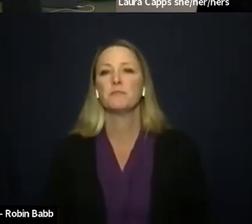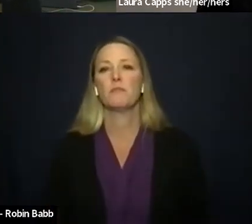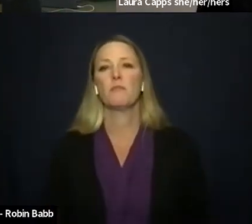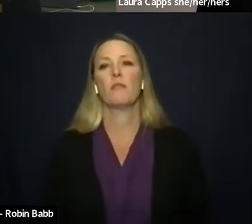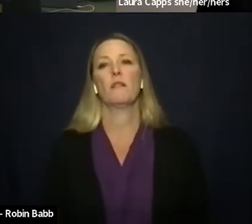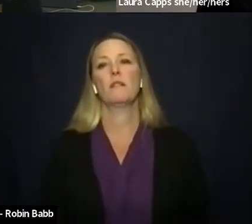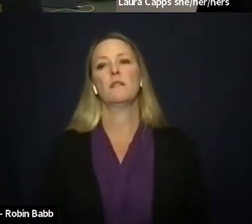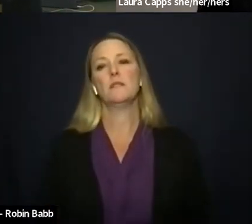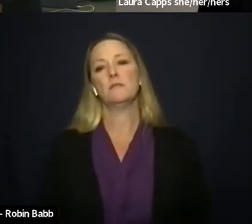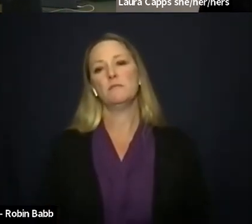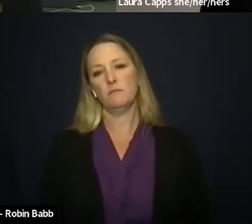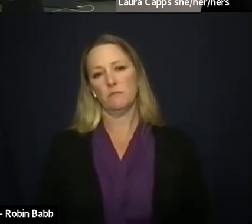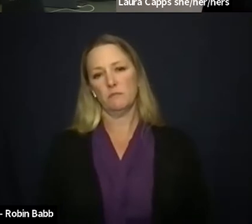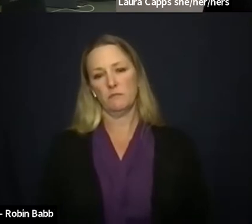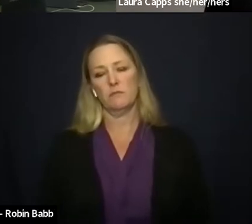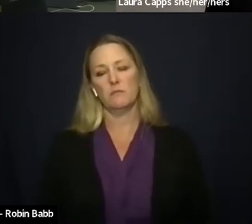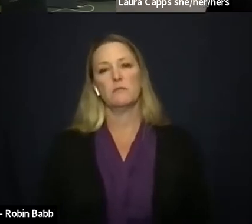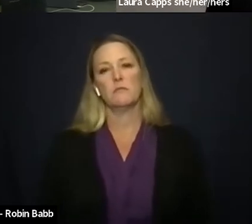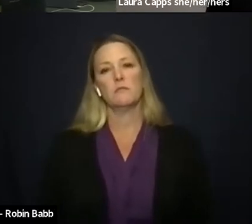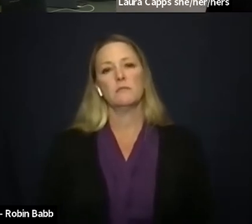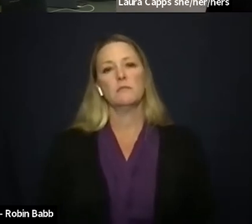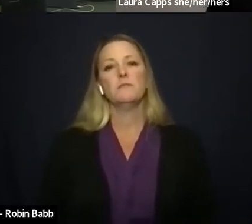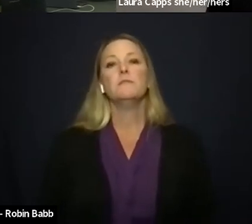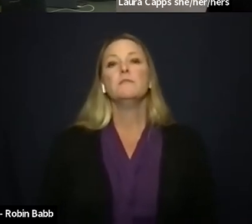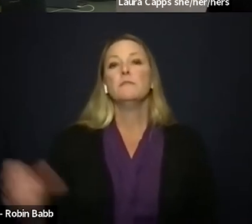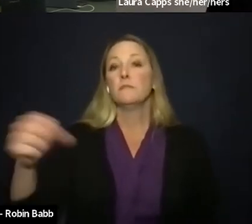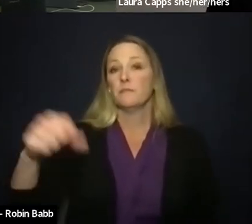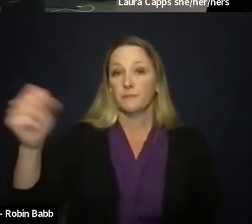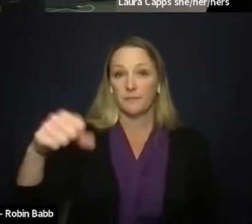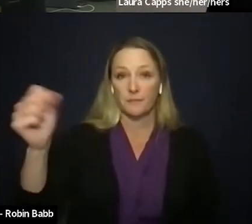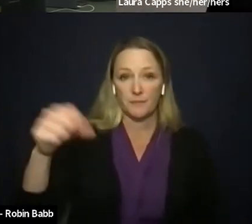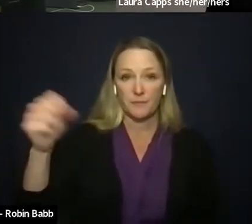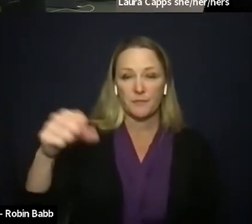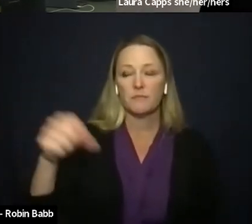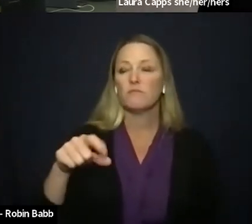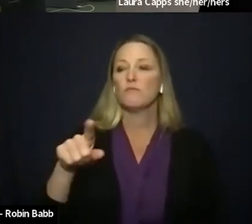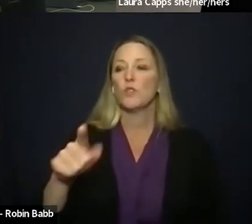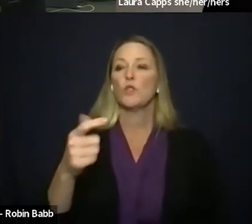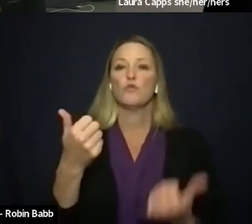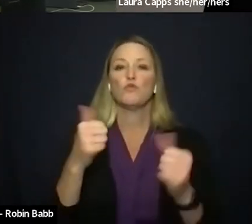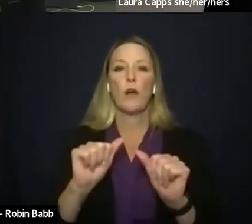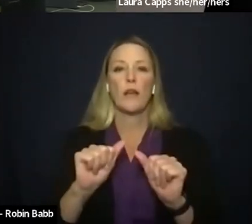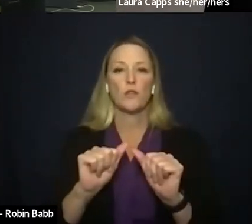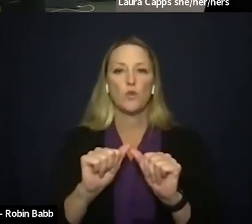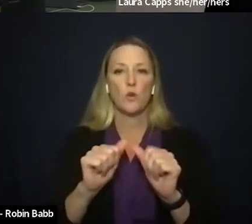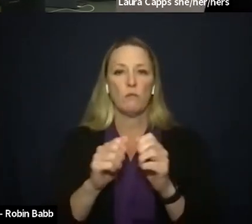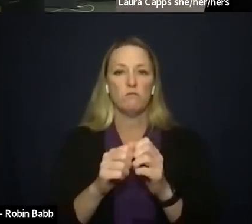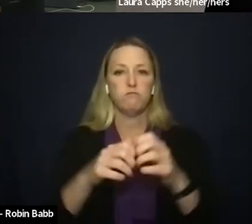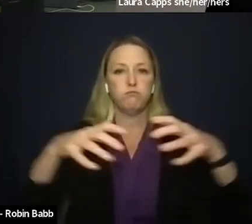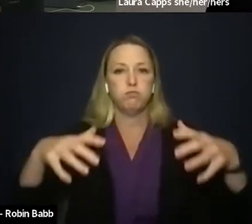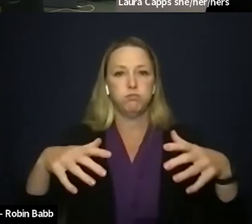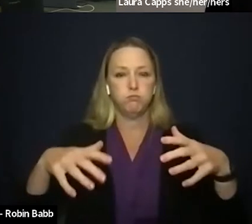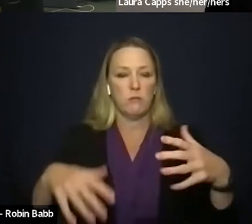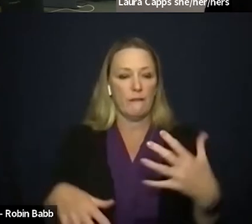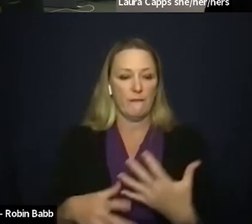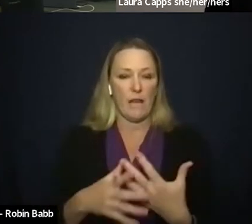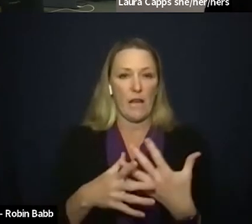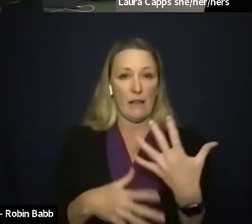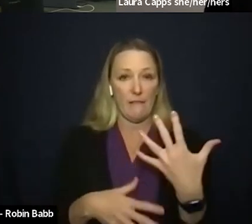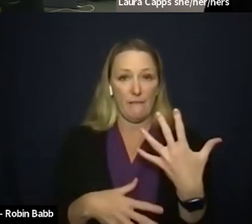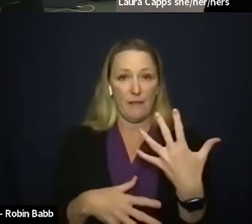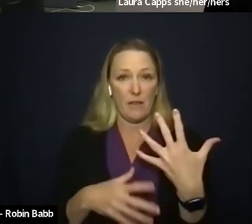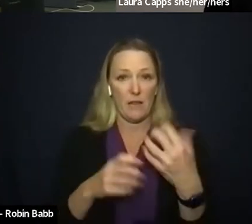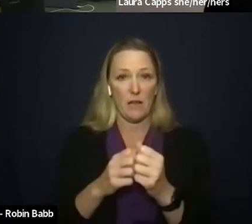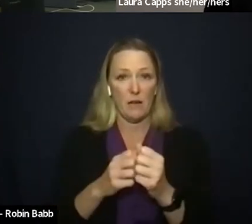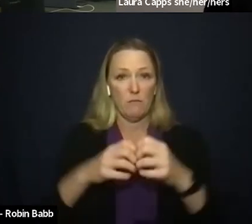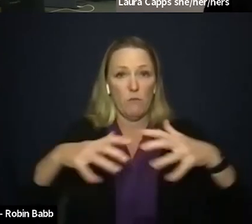yes on account of the fact that any move to expand the number of trustees involves